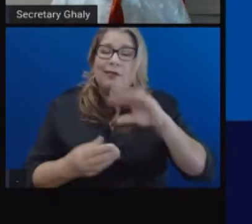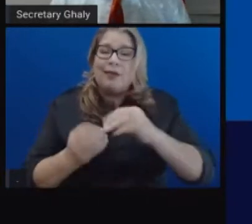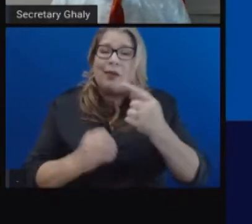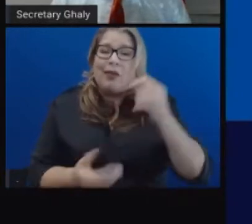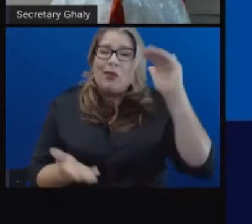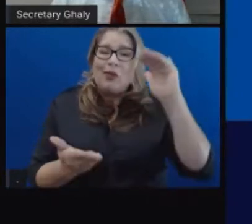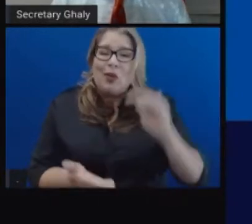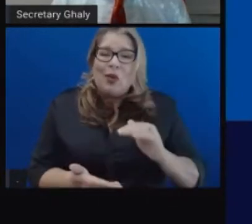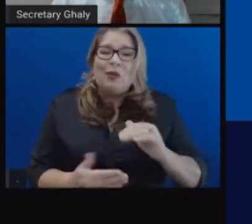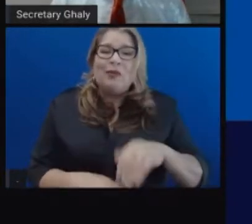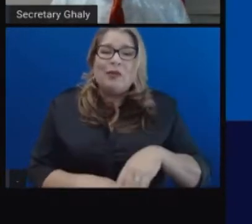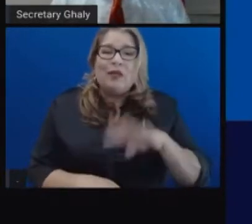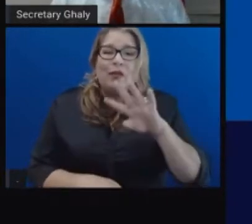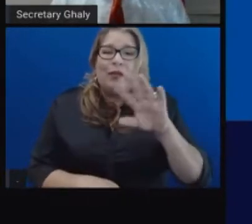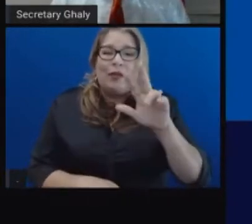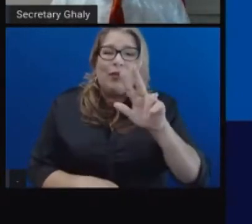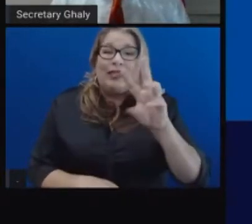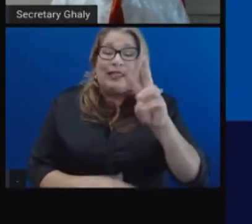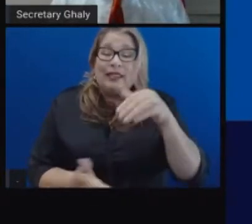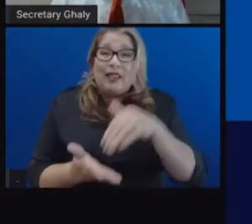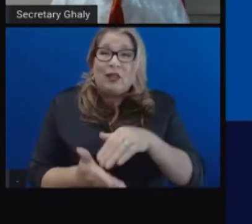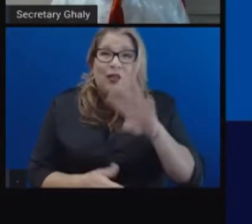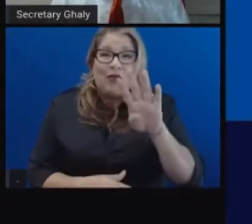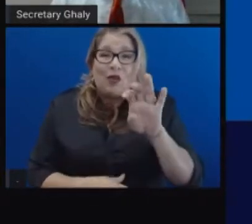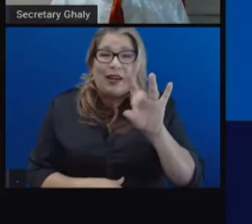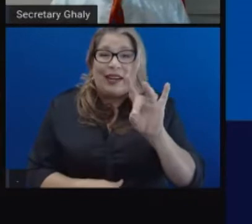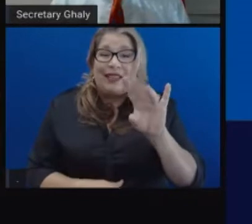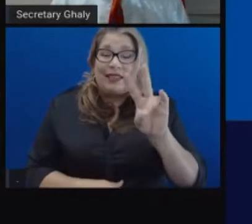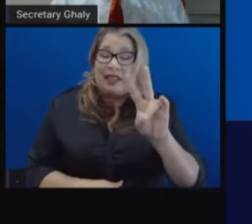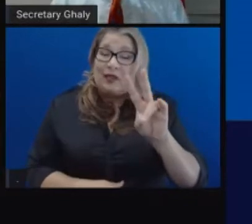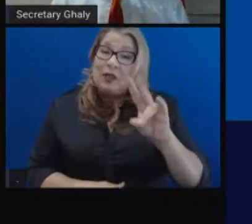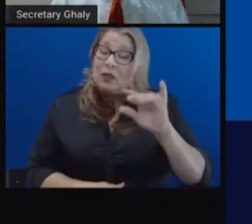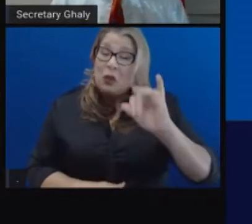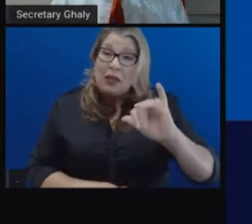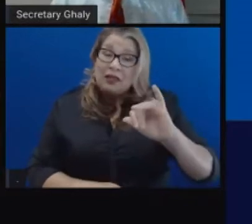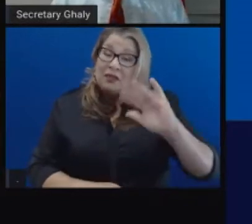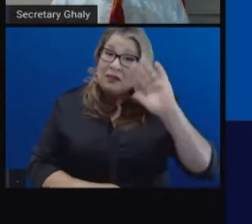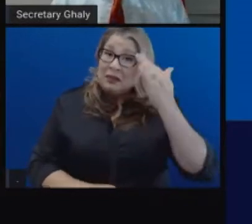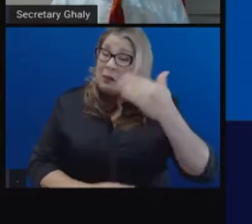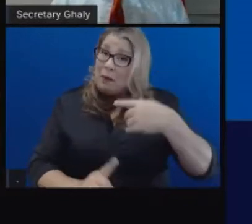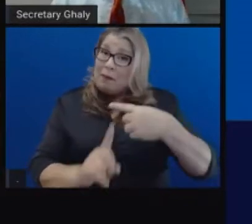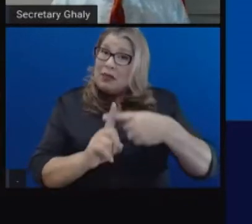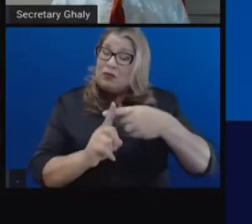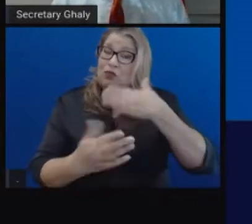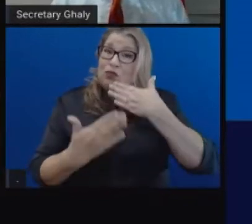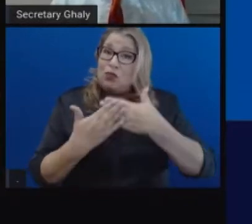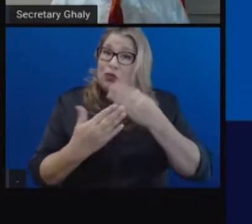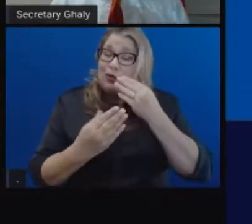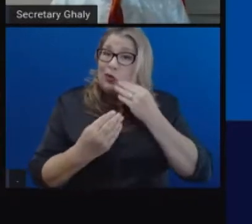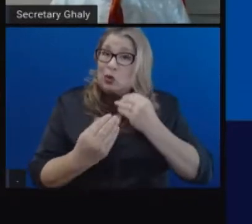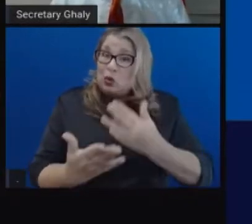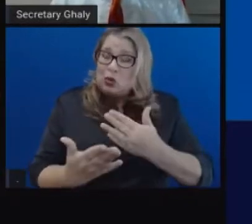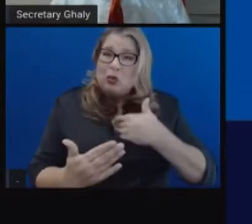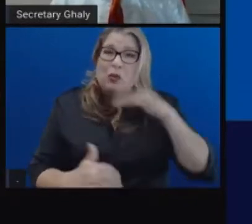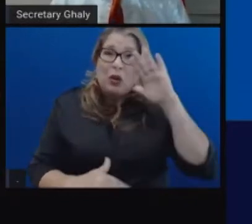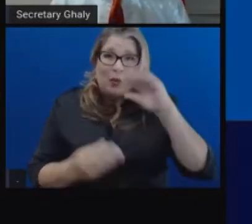36,487. This is promising news, of course. We've been talking about the hope that we'd see